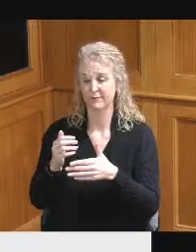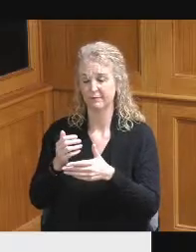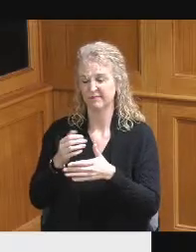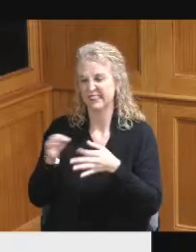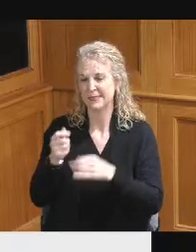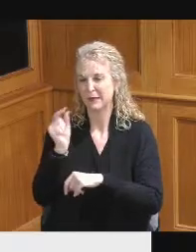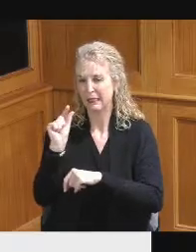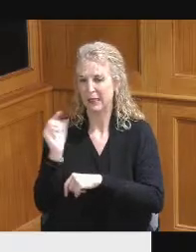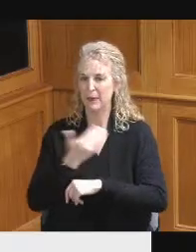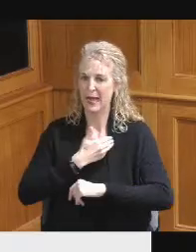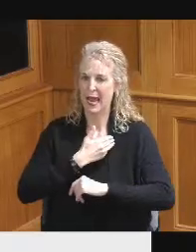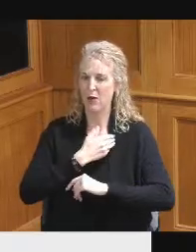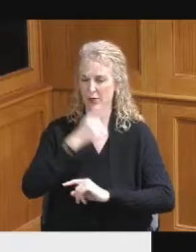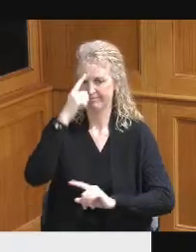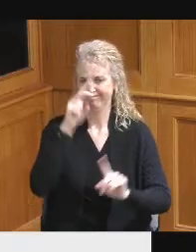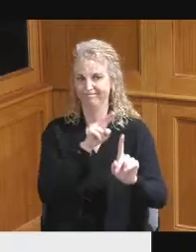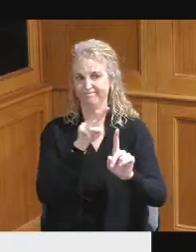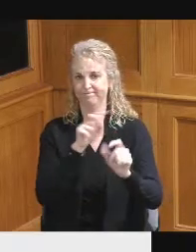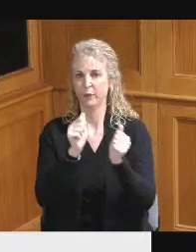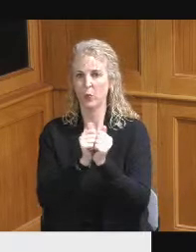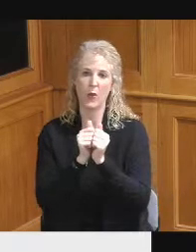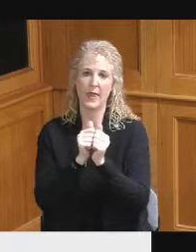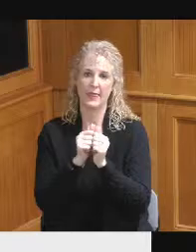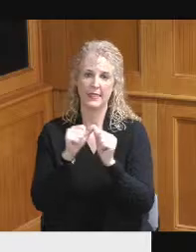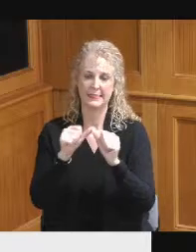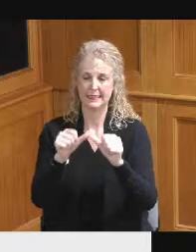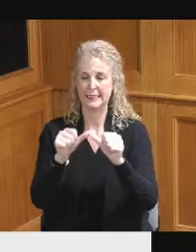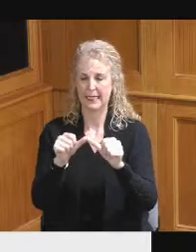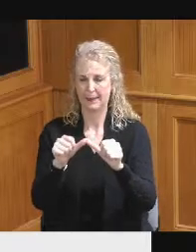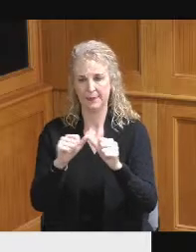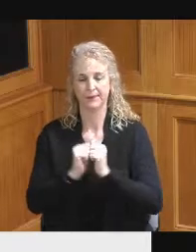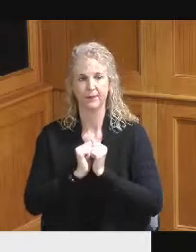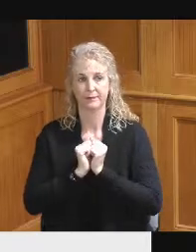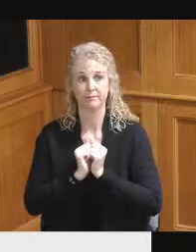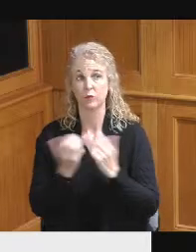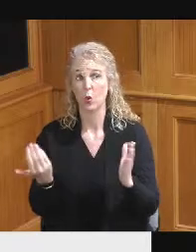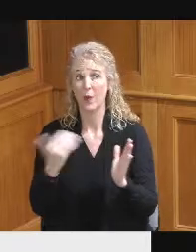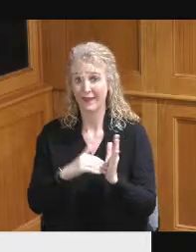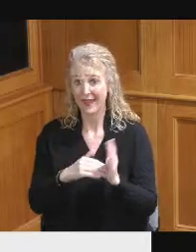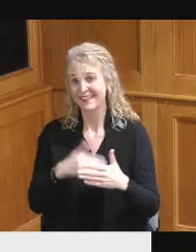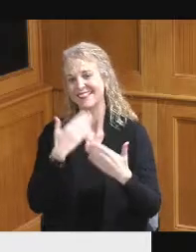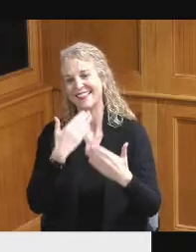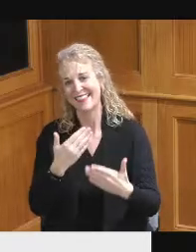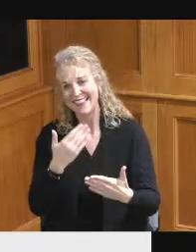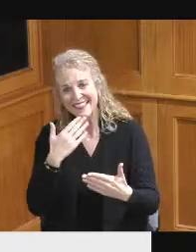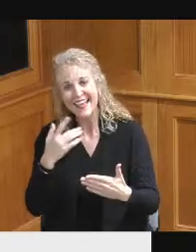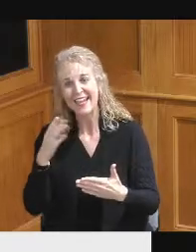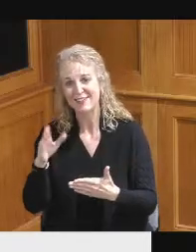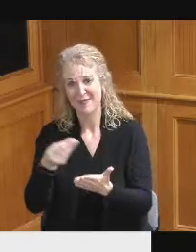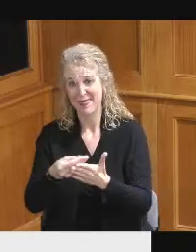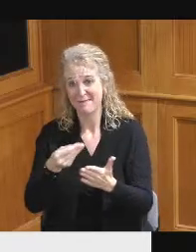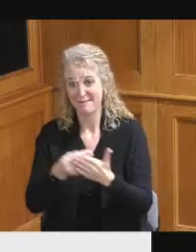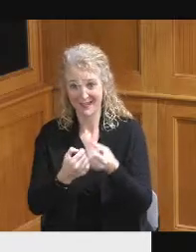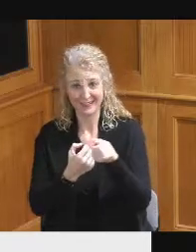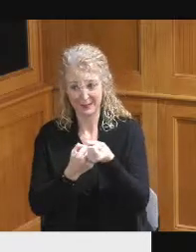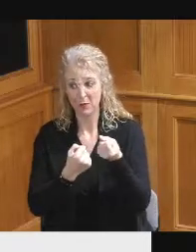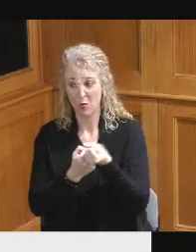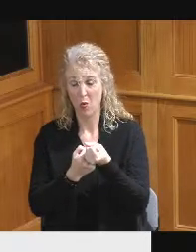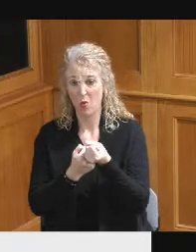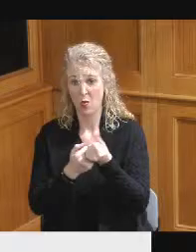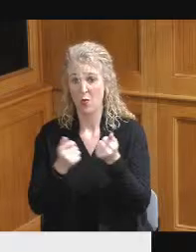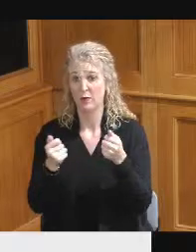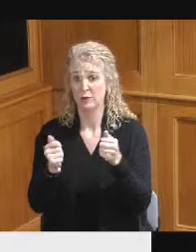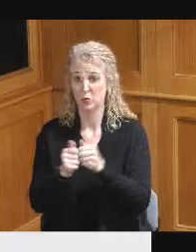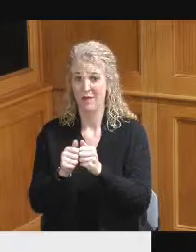about our thinking on sustainability moving forward. So again, thank you very much for funding this through